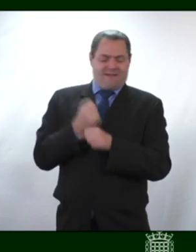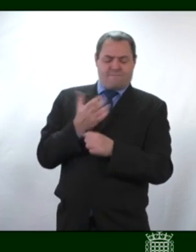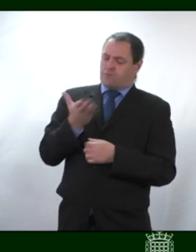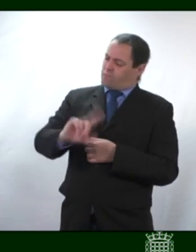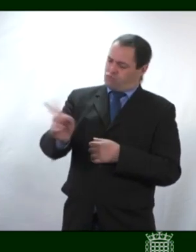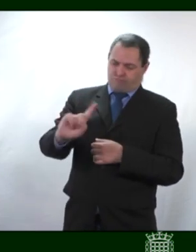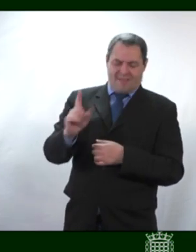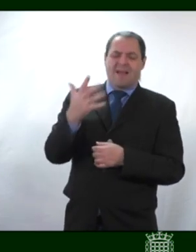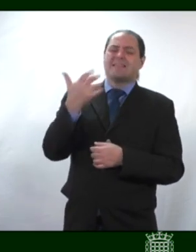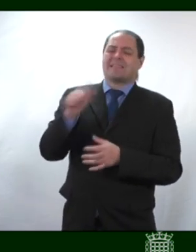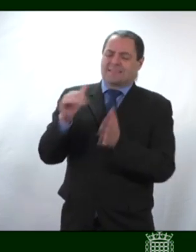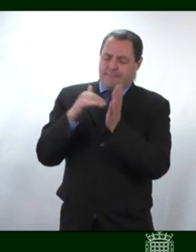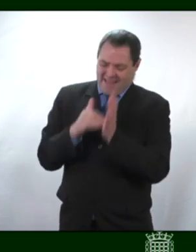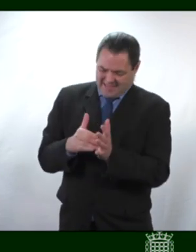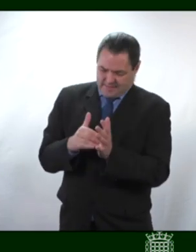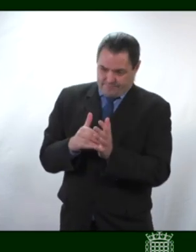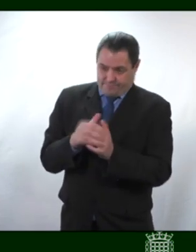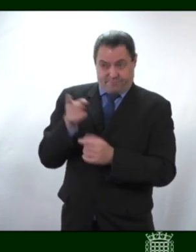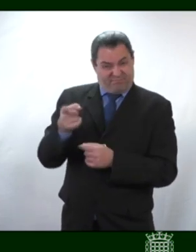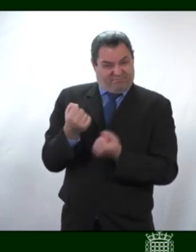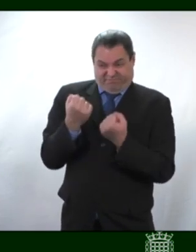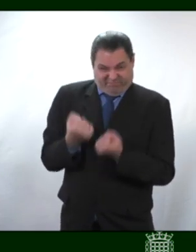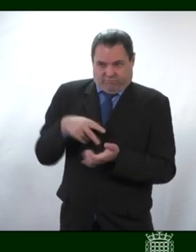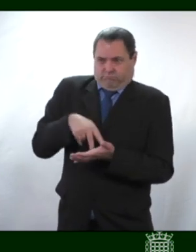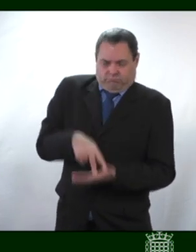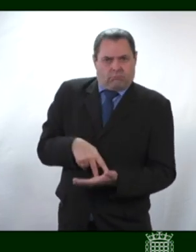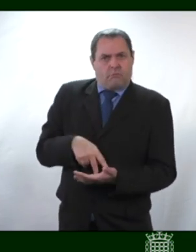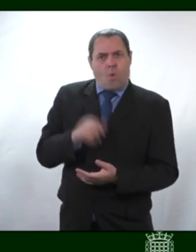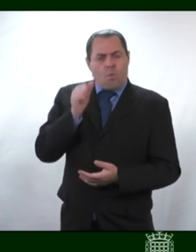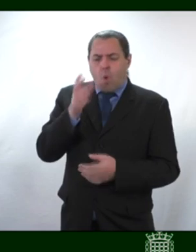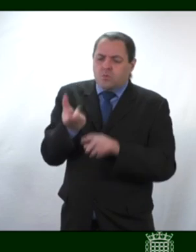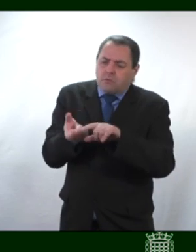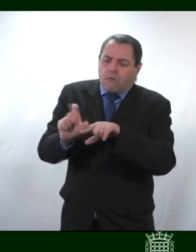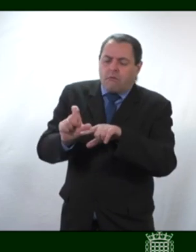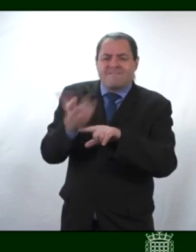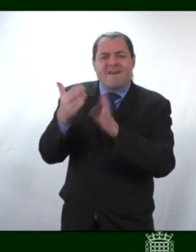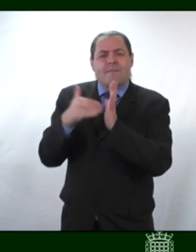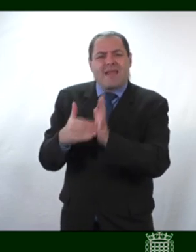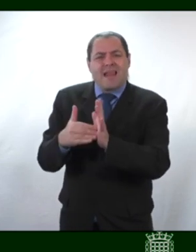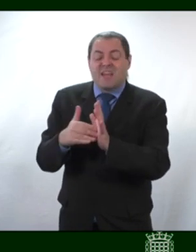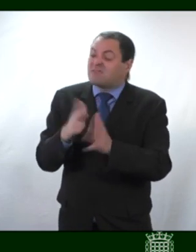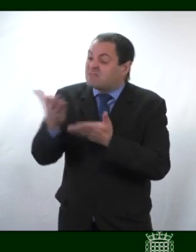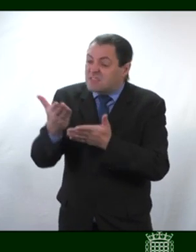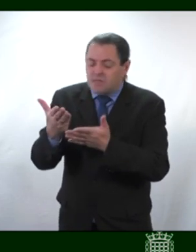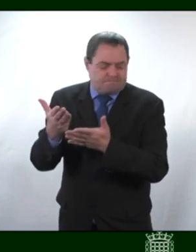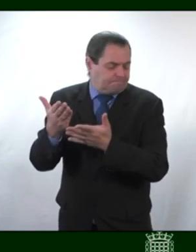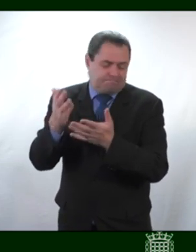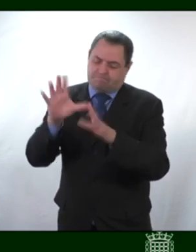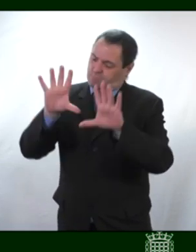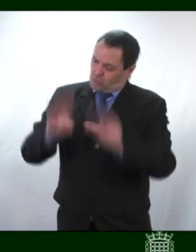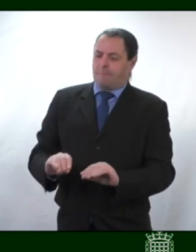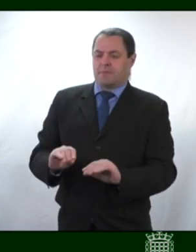million extra, the Prime Minister pulled the plug on negotiations and then this afternoon took £38